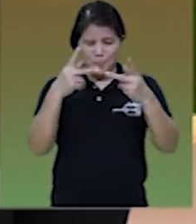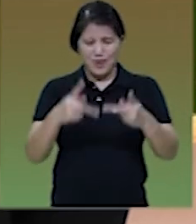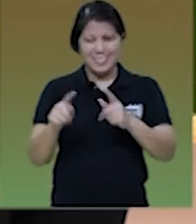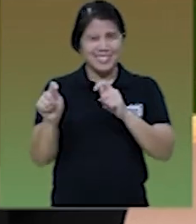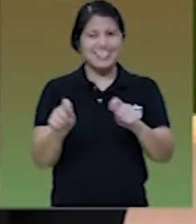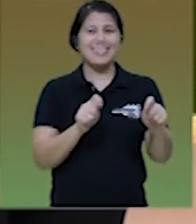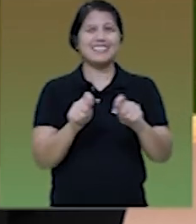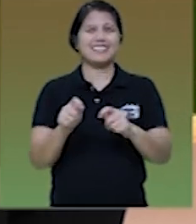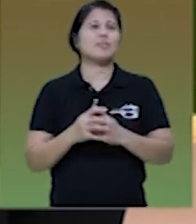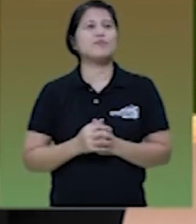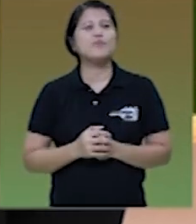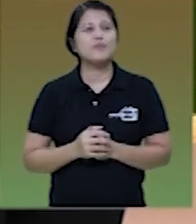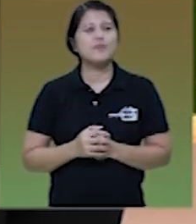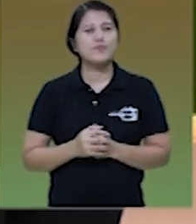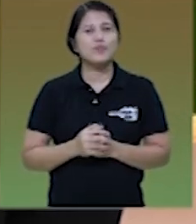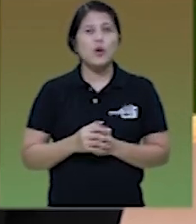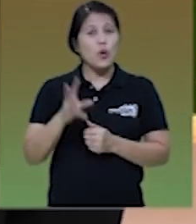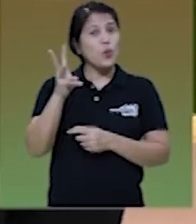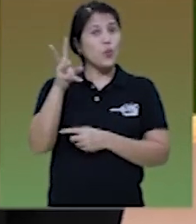tense.